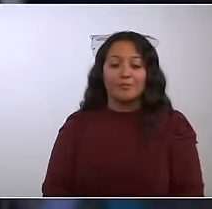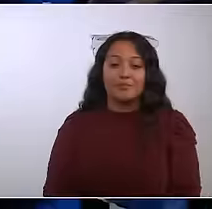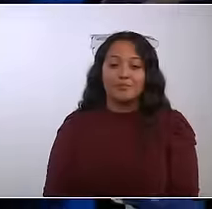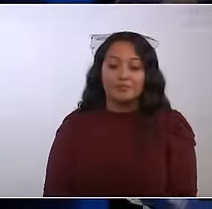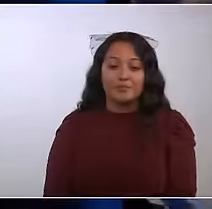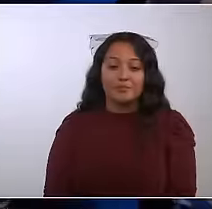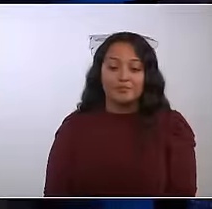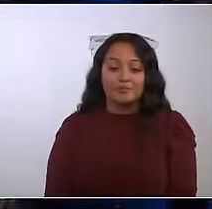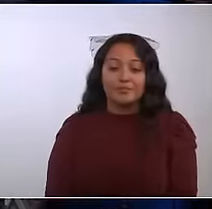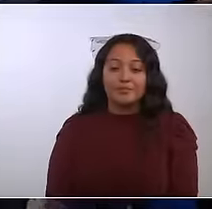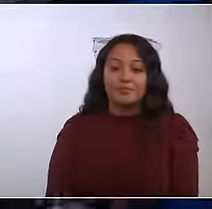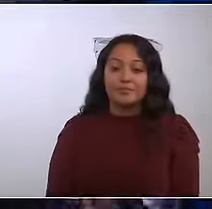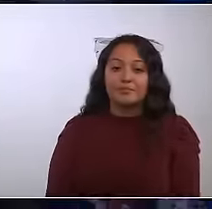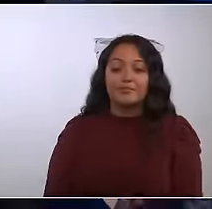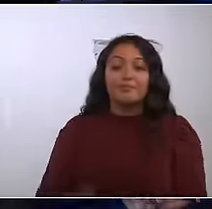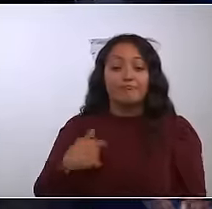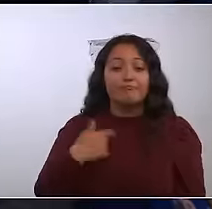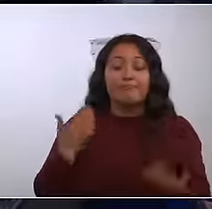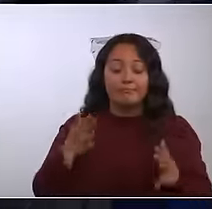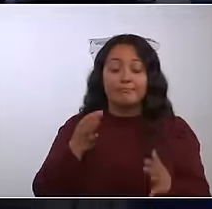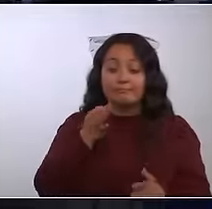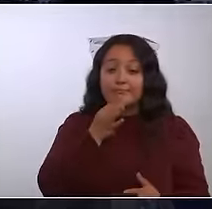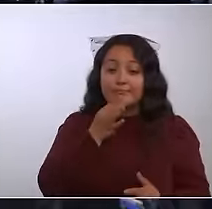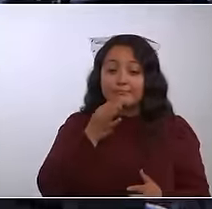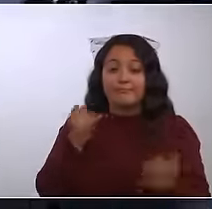Concluyo con eso ya. Ya terminé. I conclude with this. I'm done.